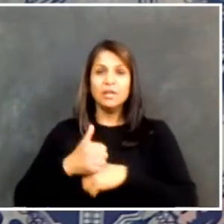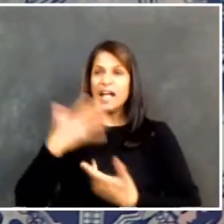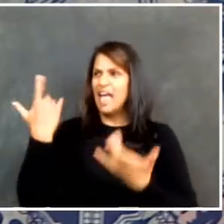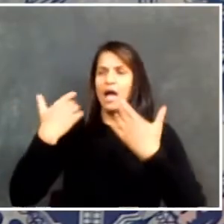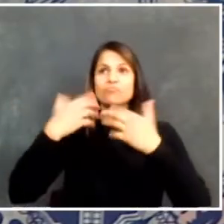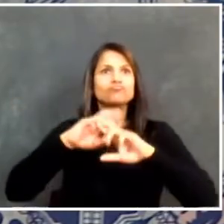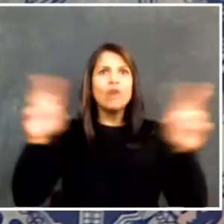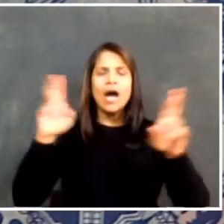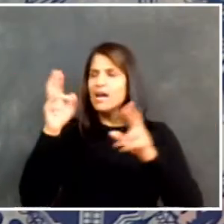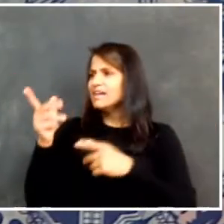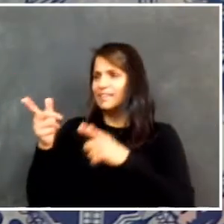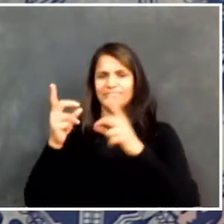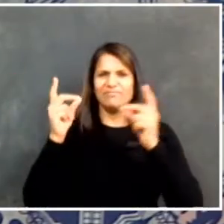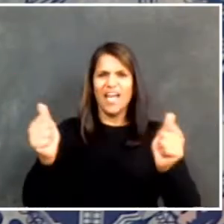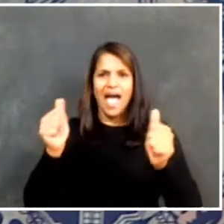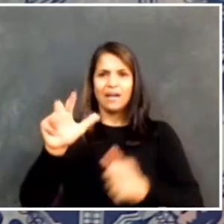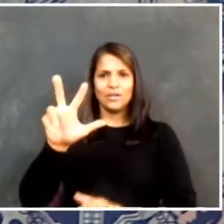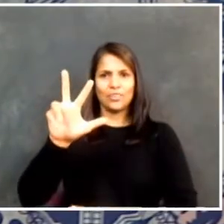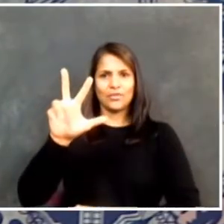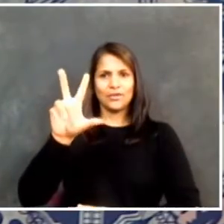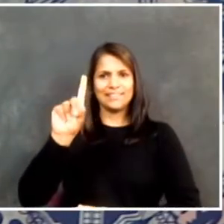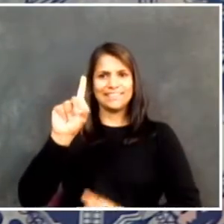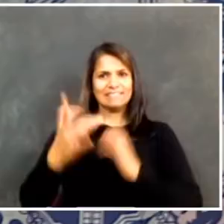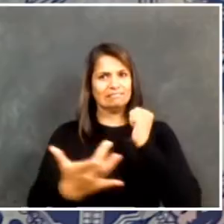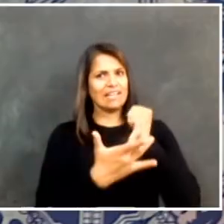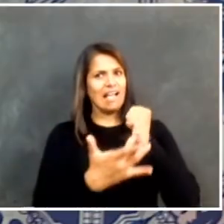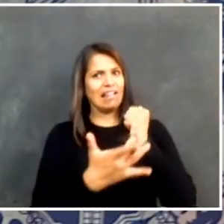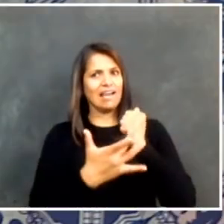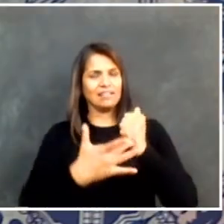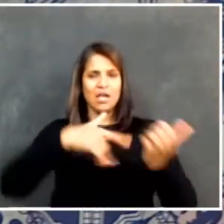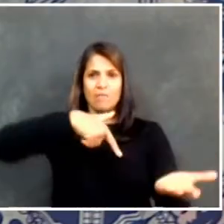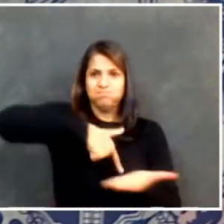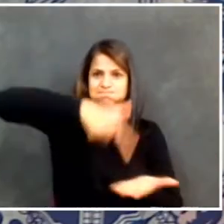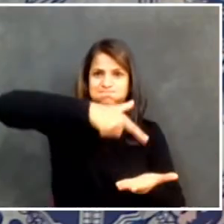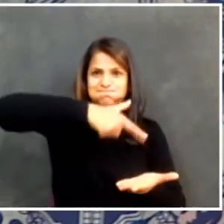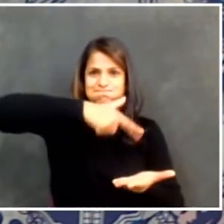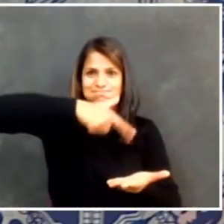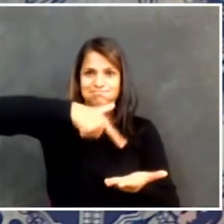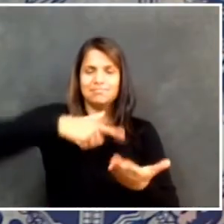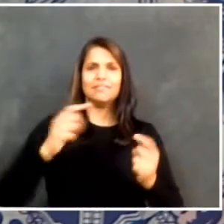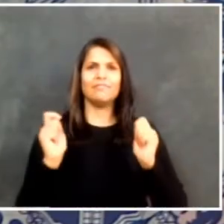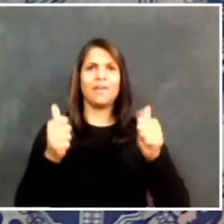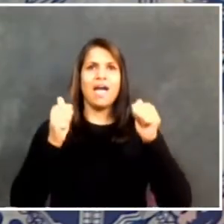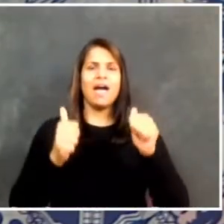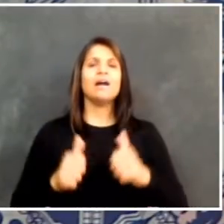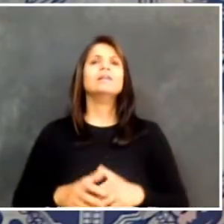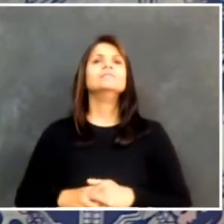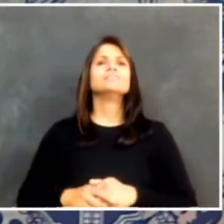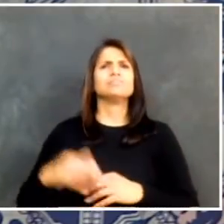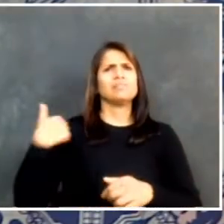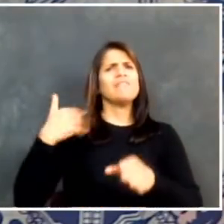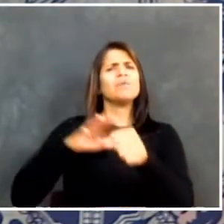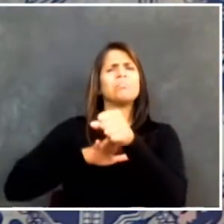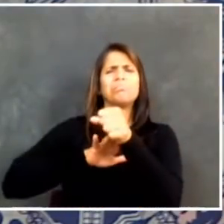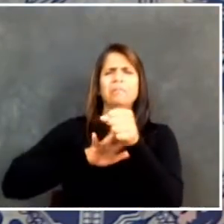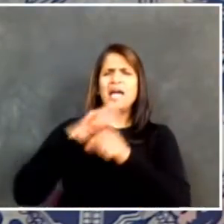York City. So we said beginning of May, and we mean beginning of May. On the previous question, I'll turn to the